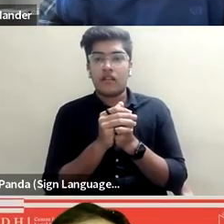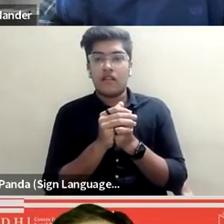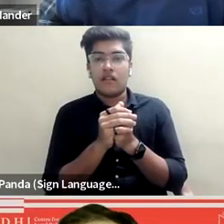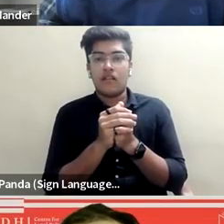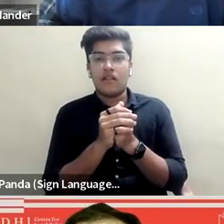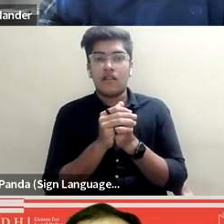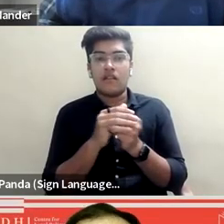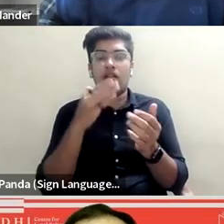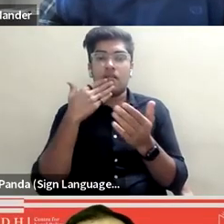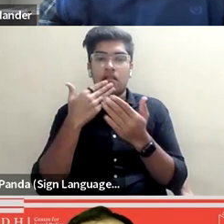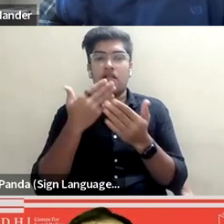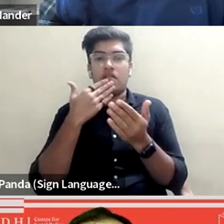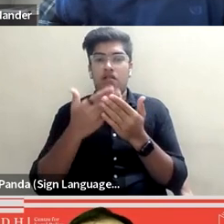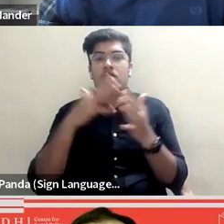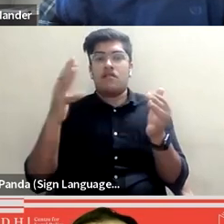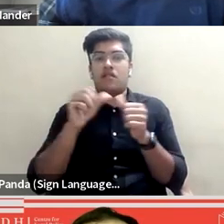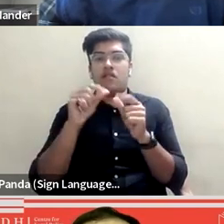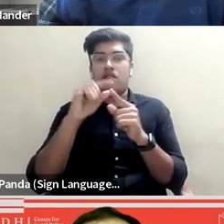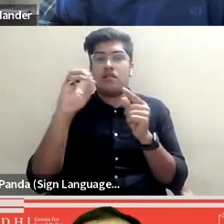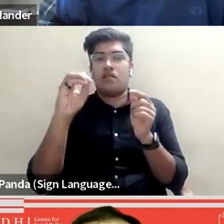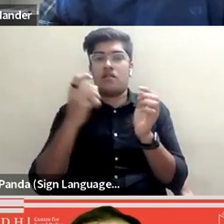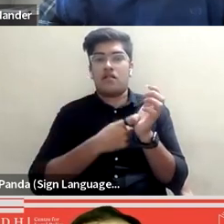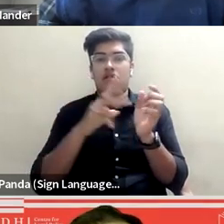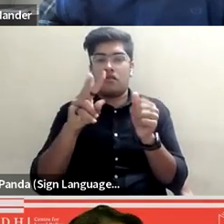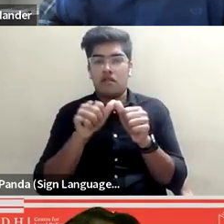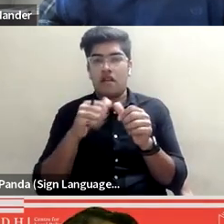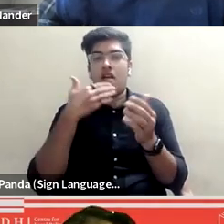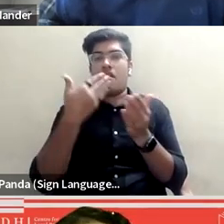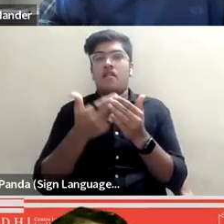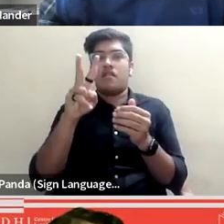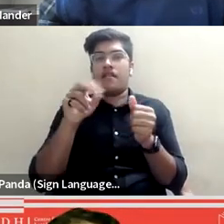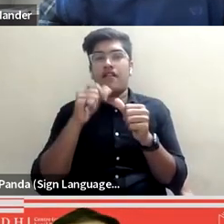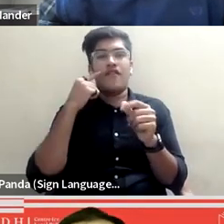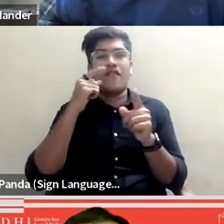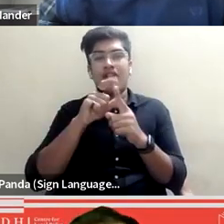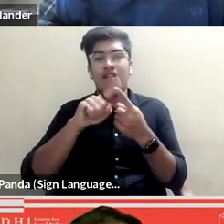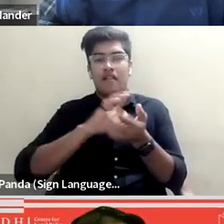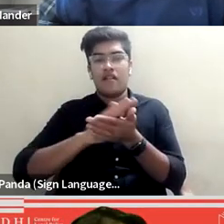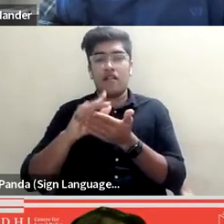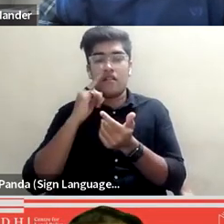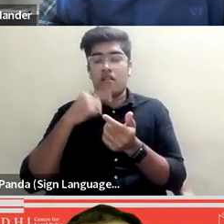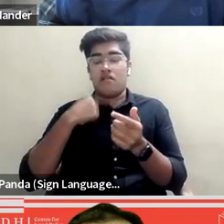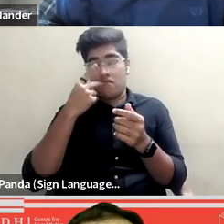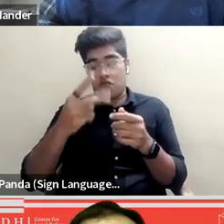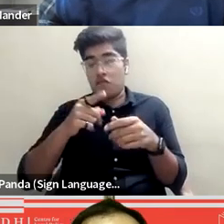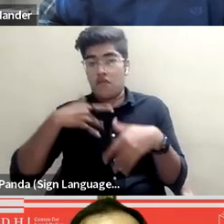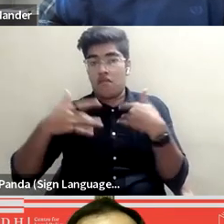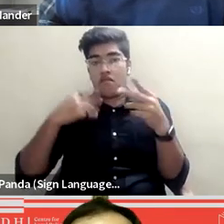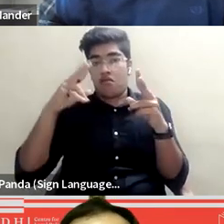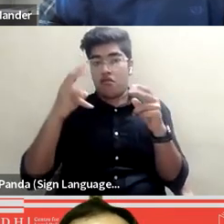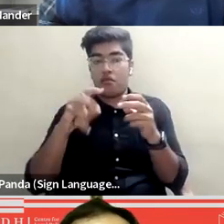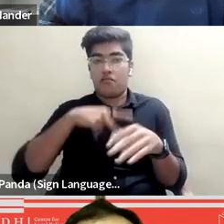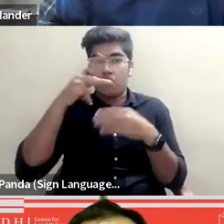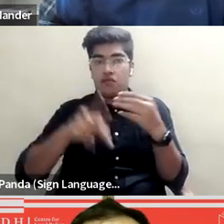Thank you, Apurva. Thank you, Vaidehi. I think that's a very exciting portal, and for those of you